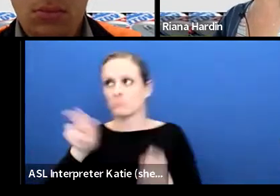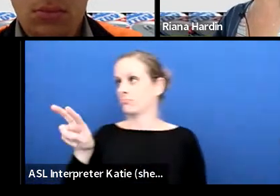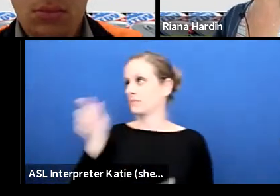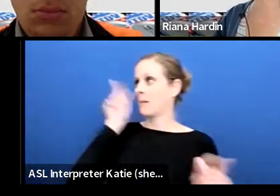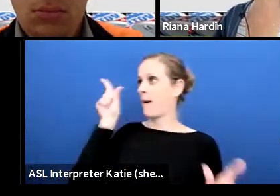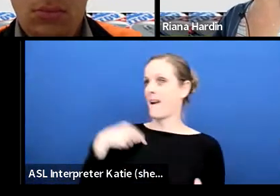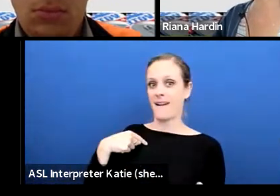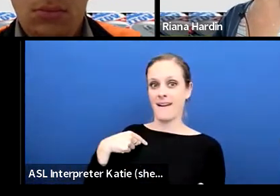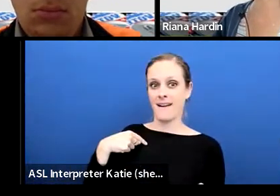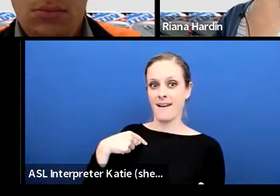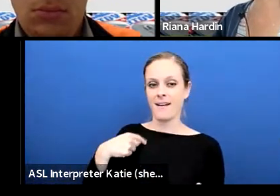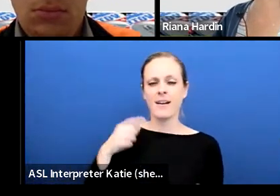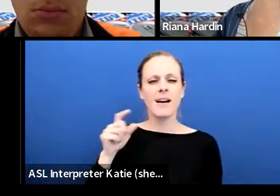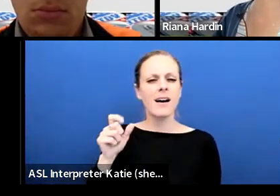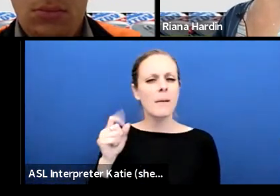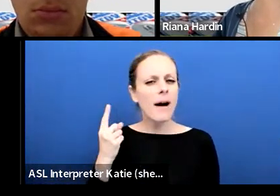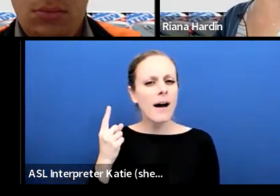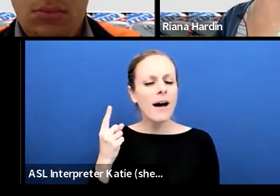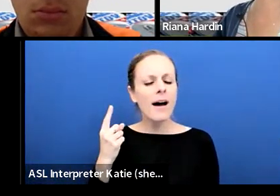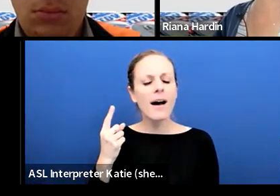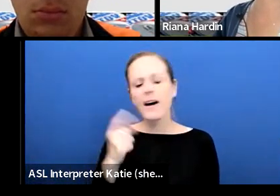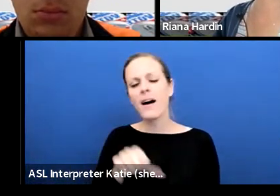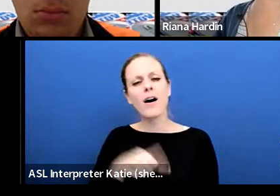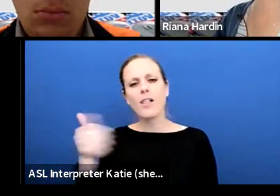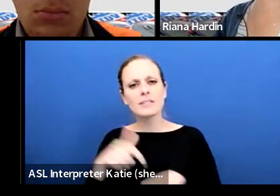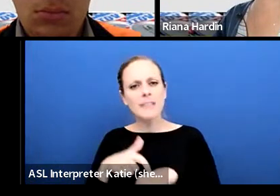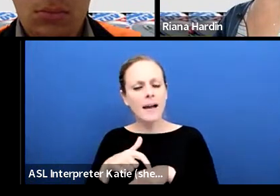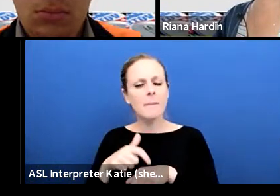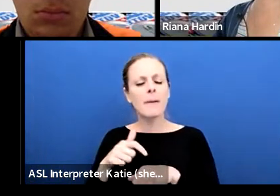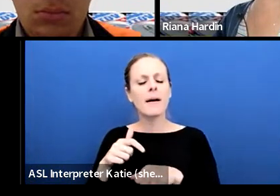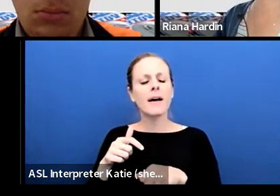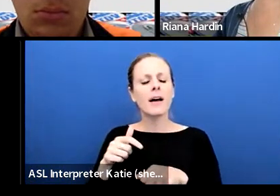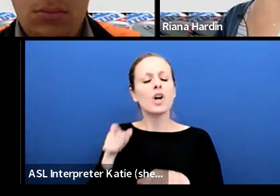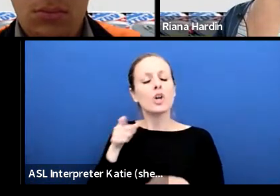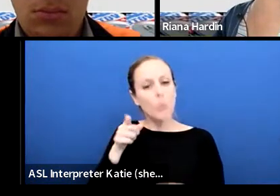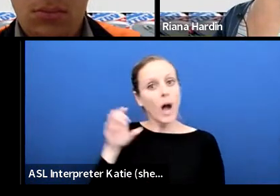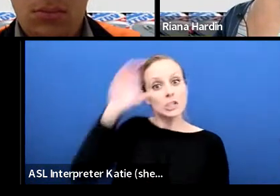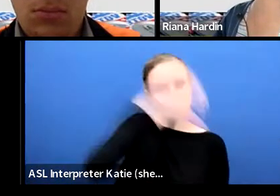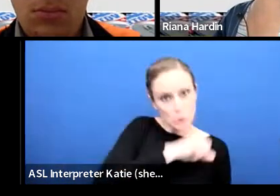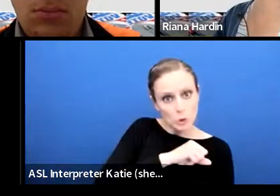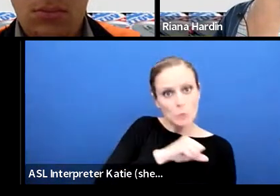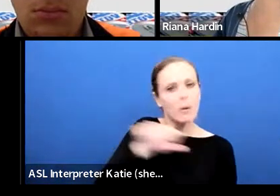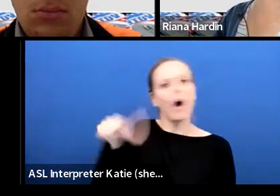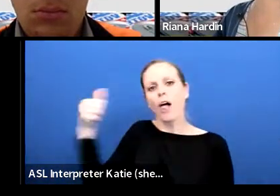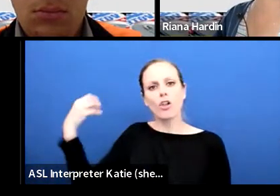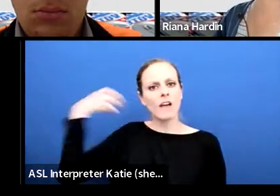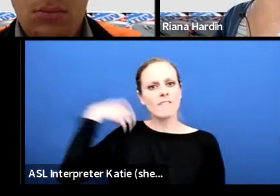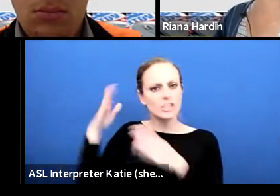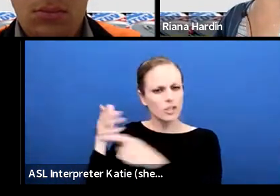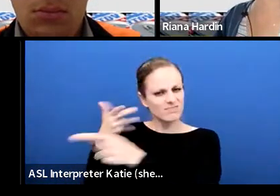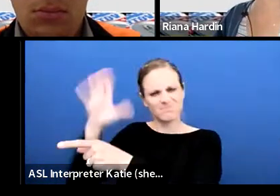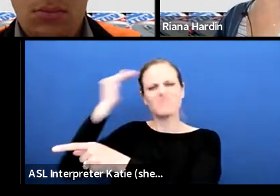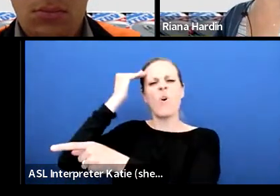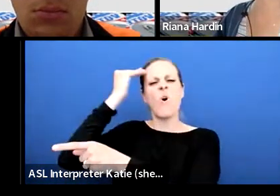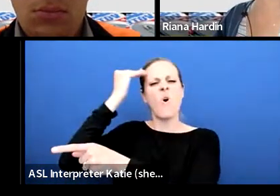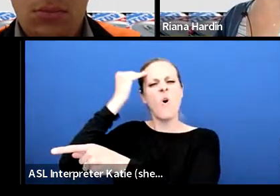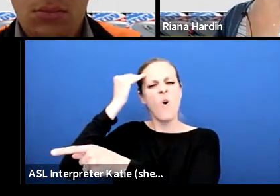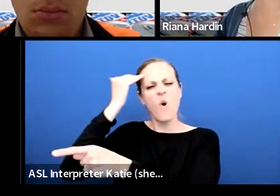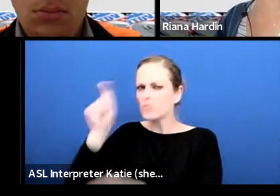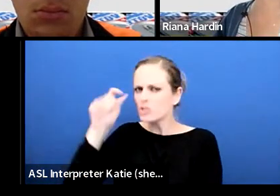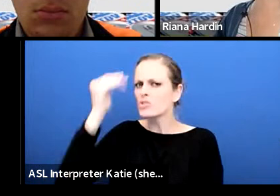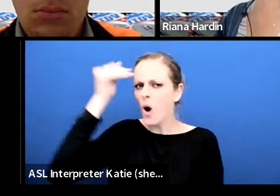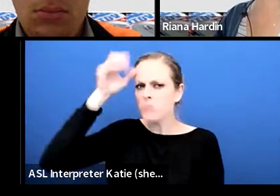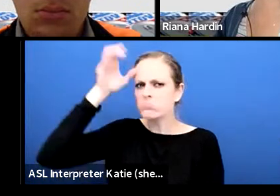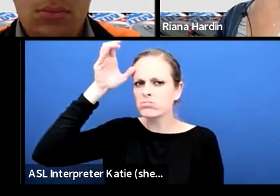then you would find people that you expect that would know what we're all about, and you